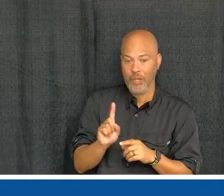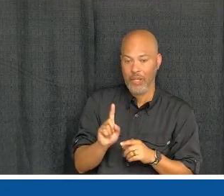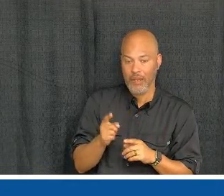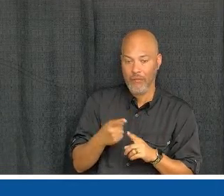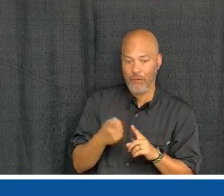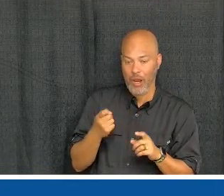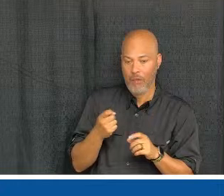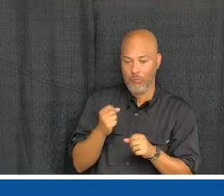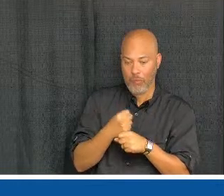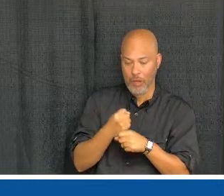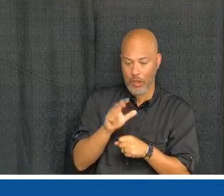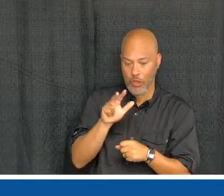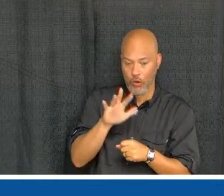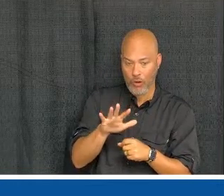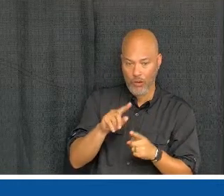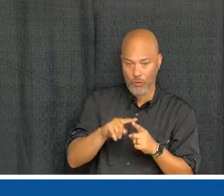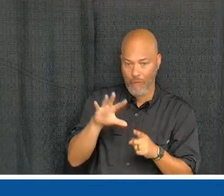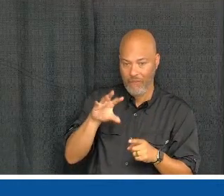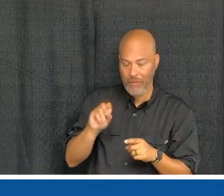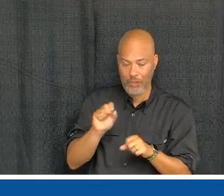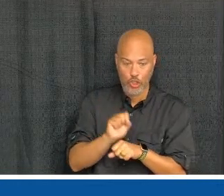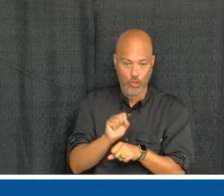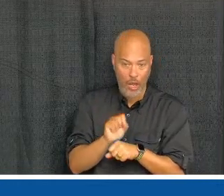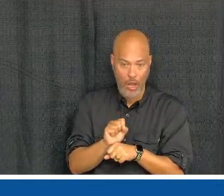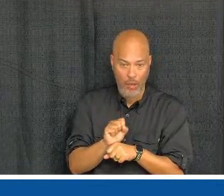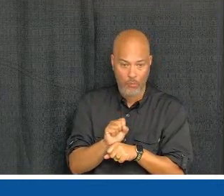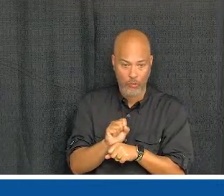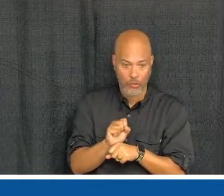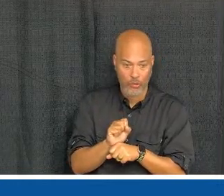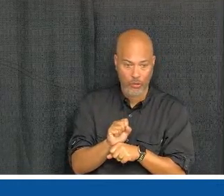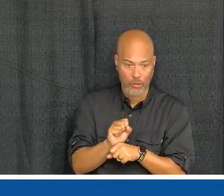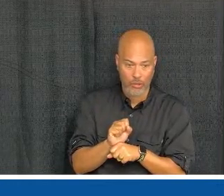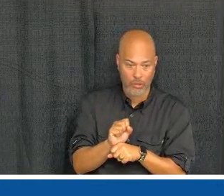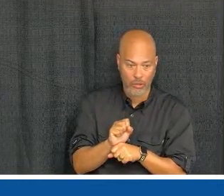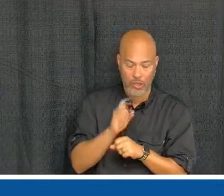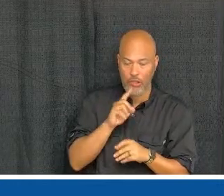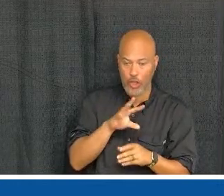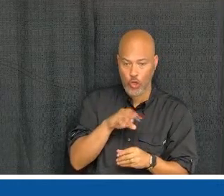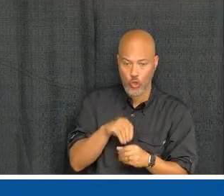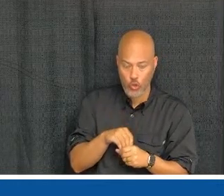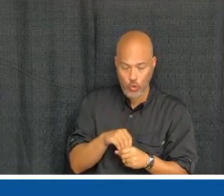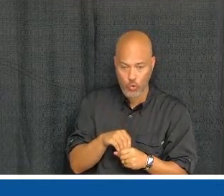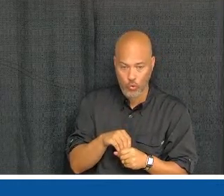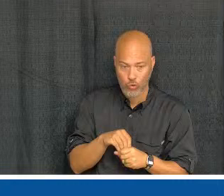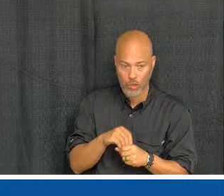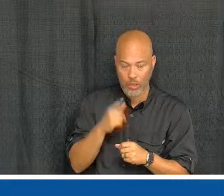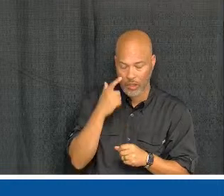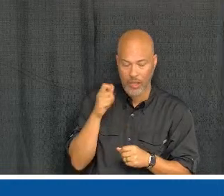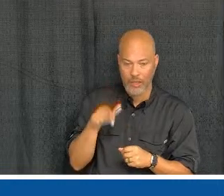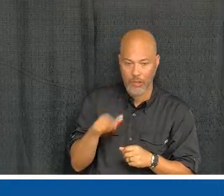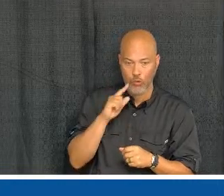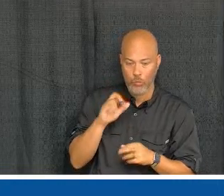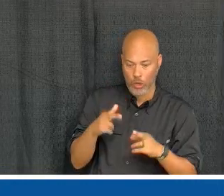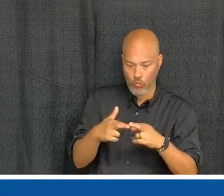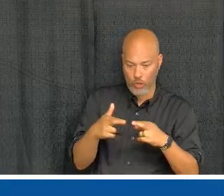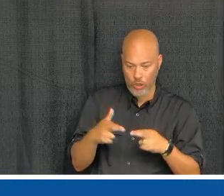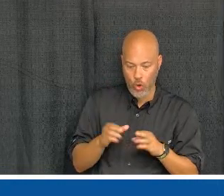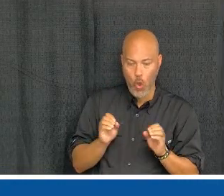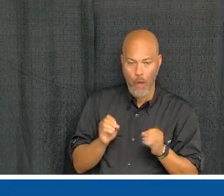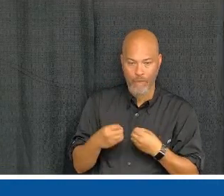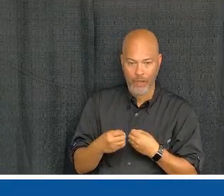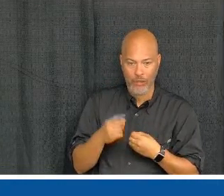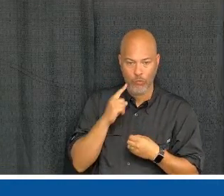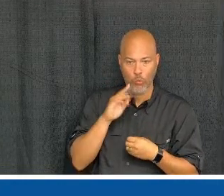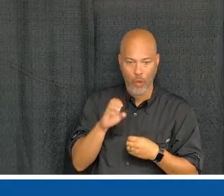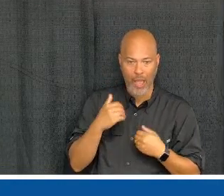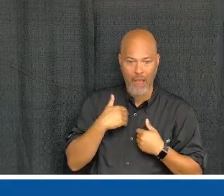creating 35 to 50 jobs, and this is includes because they said this would be a regional office, so it would